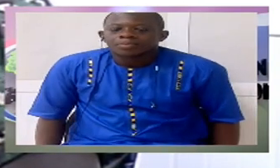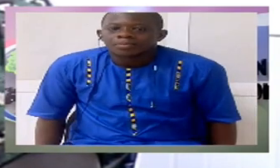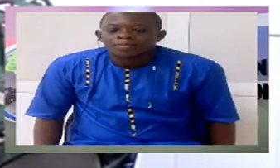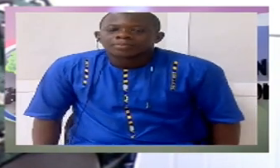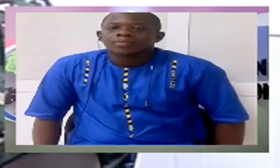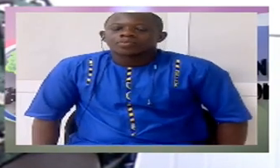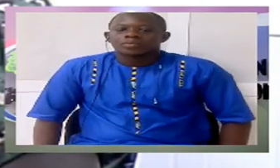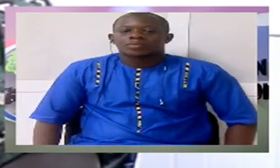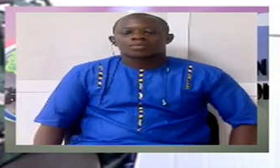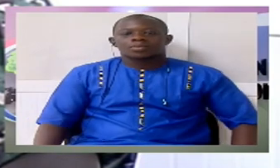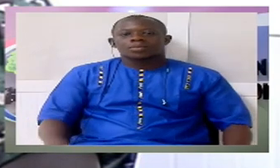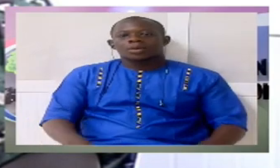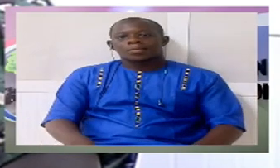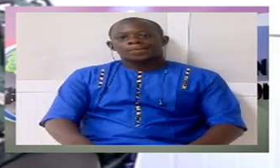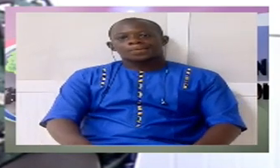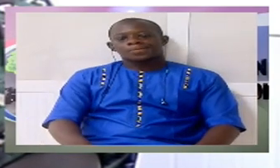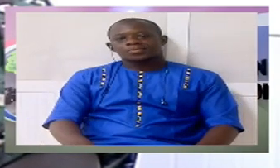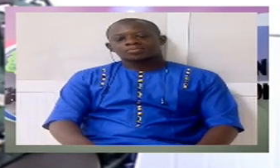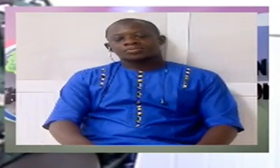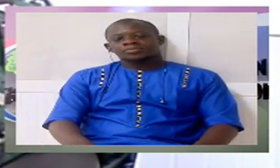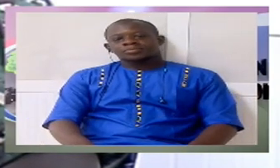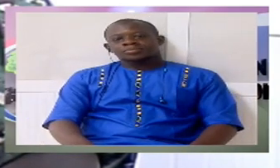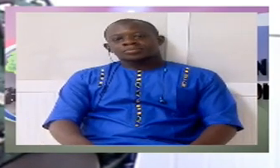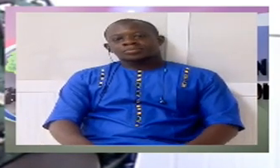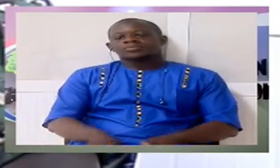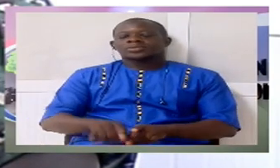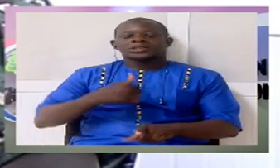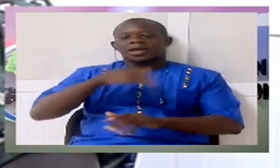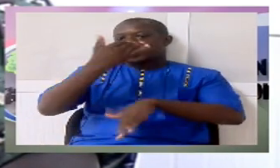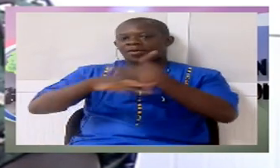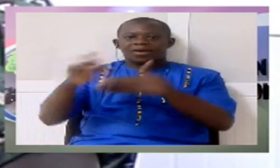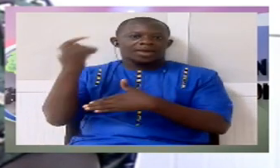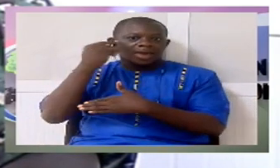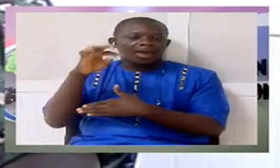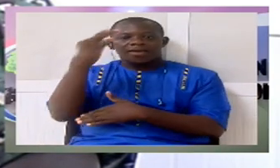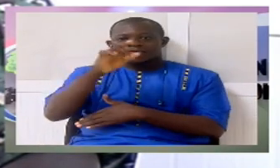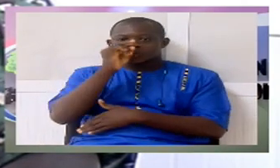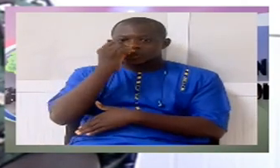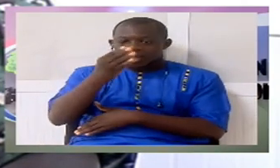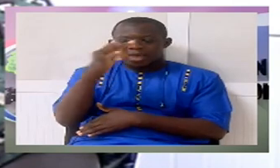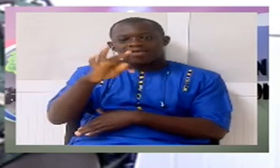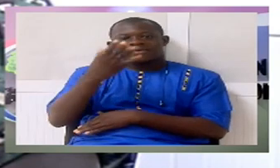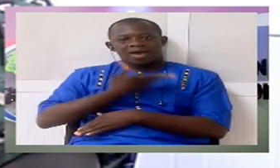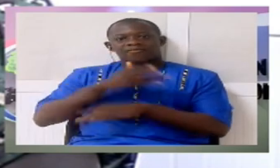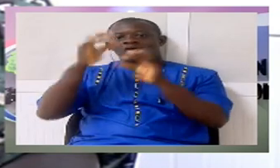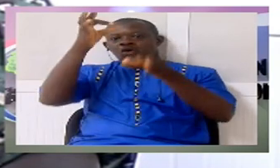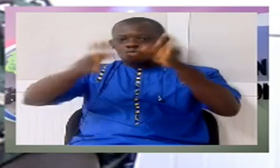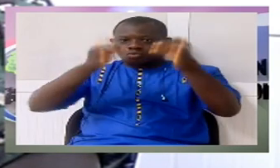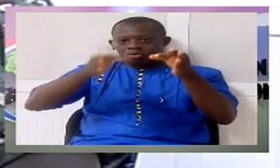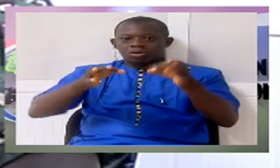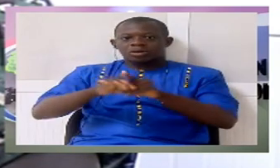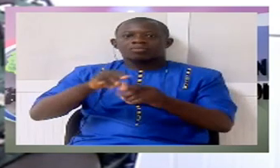musbako diga court ni gon li nga wone court waré am. I've never heard, but as you are saying, if there were to be any court,